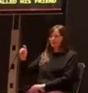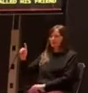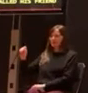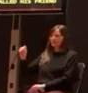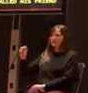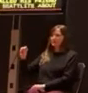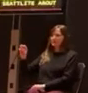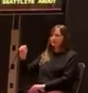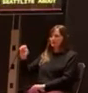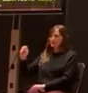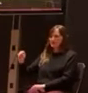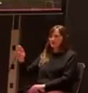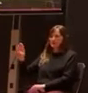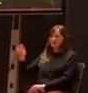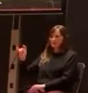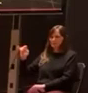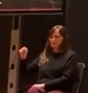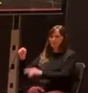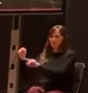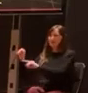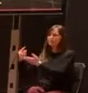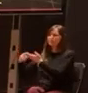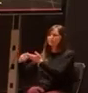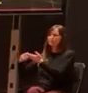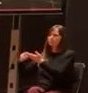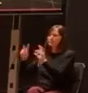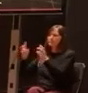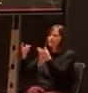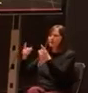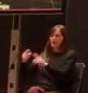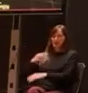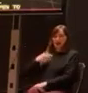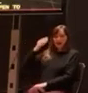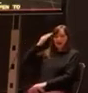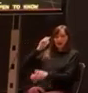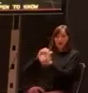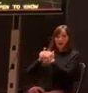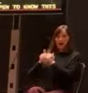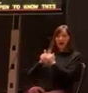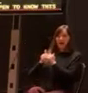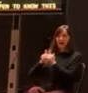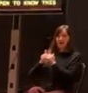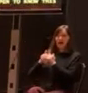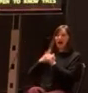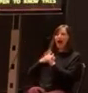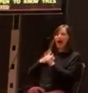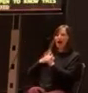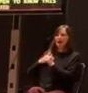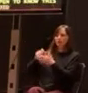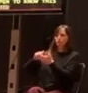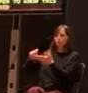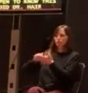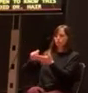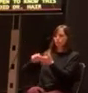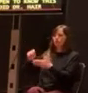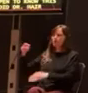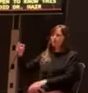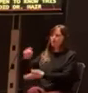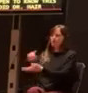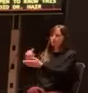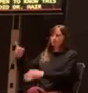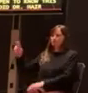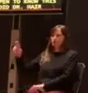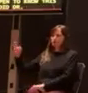matter. Now, I happen to know this because I did Dr. Harris's oral history, and he told me all of